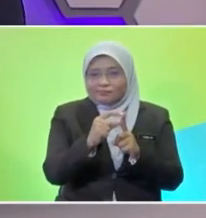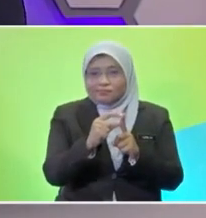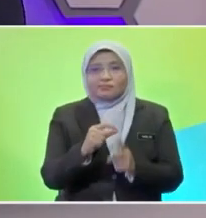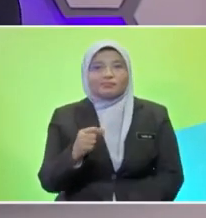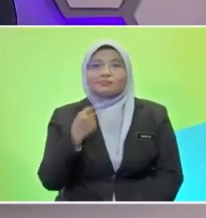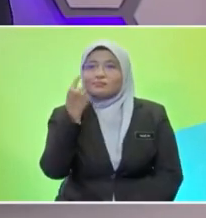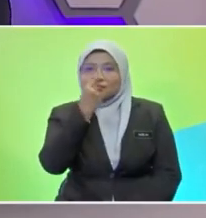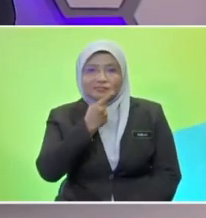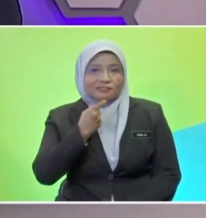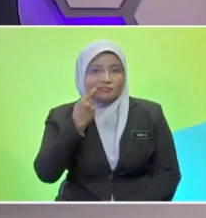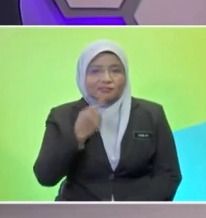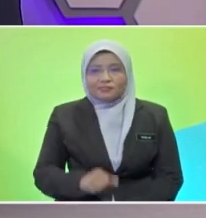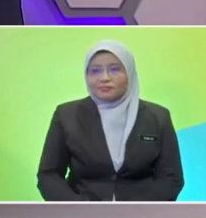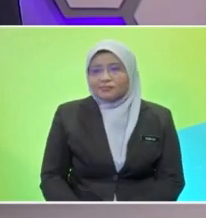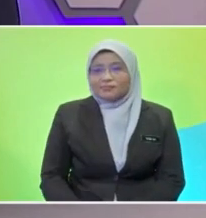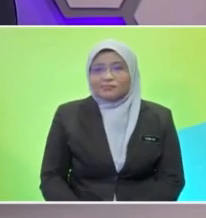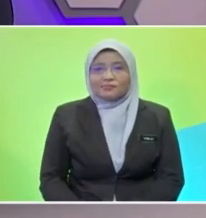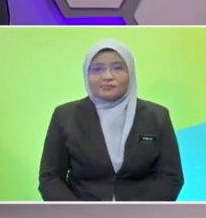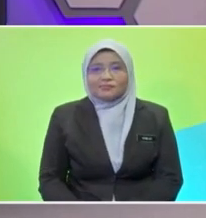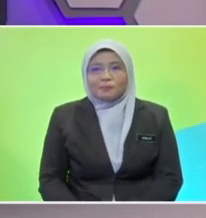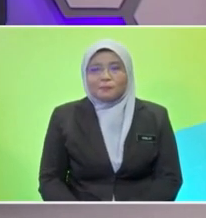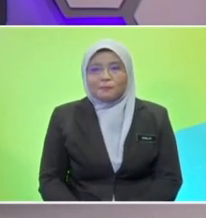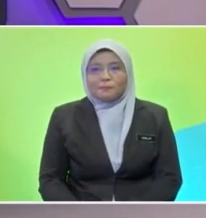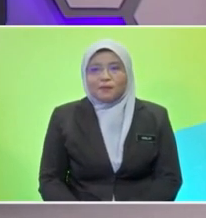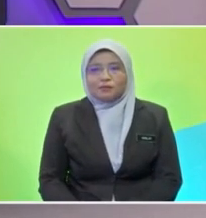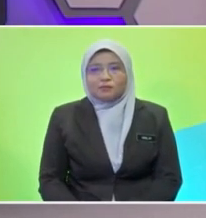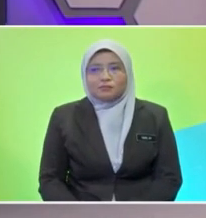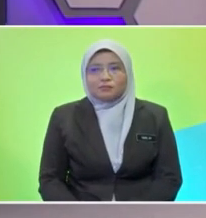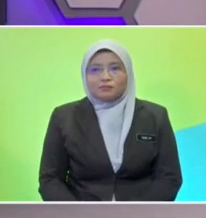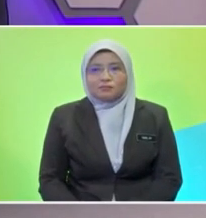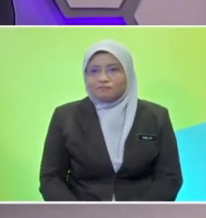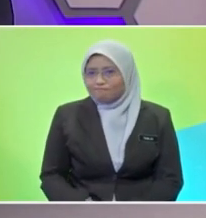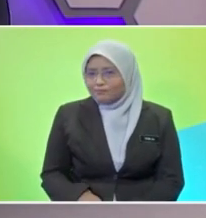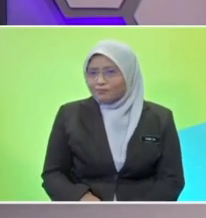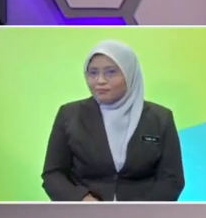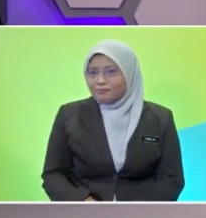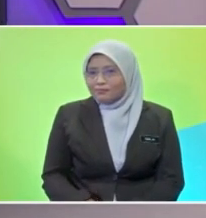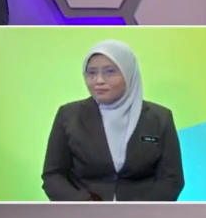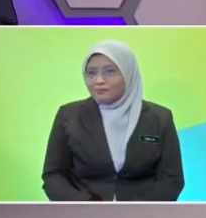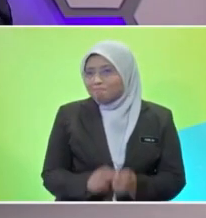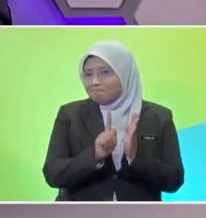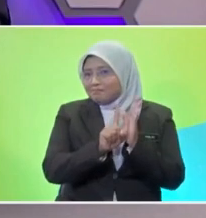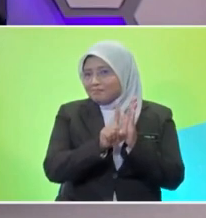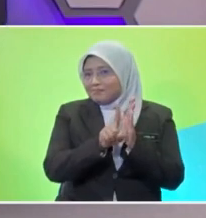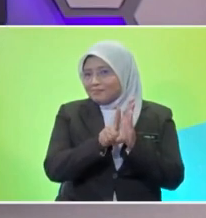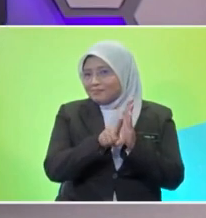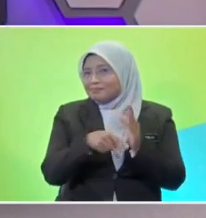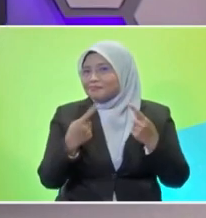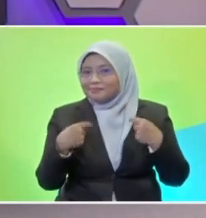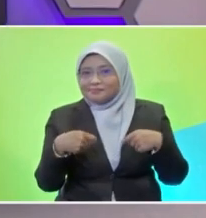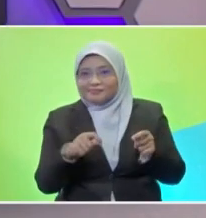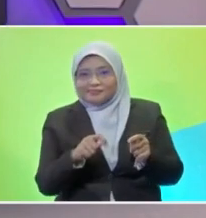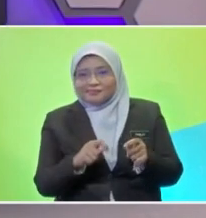slide. Alright? Okay. Tick tock, tick tock, tick tock. Yes.